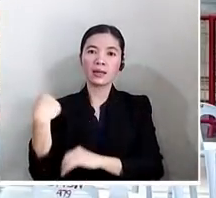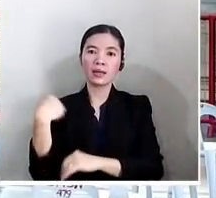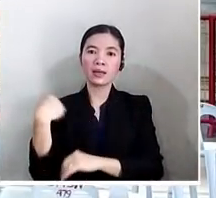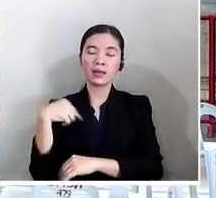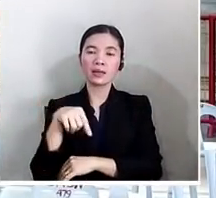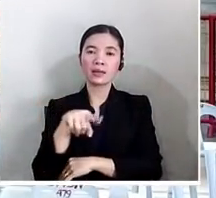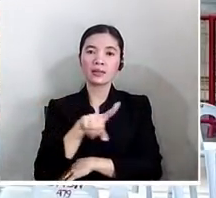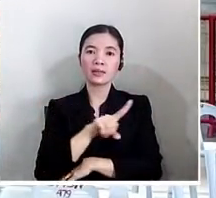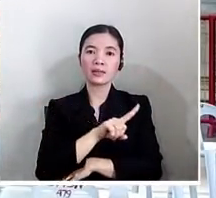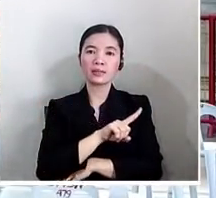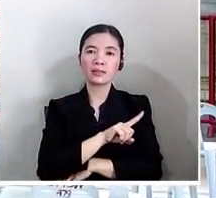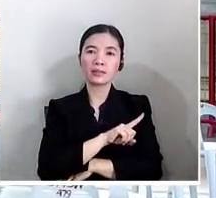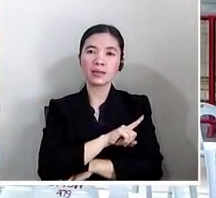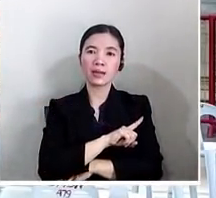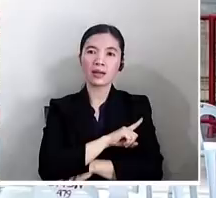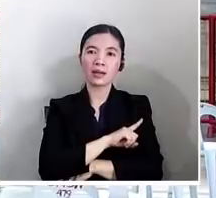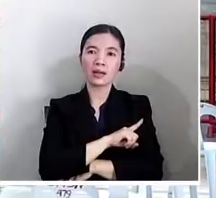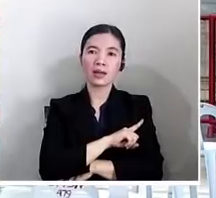against